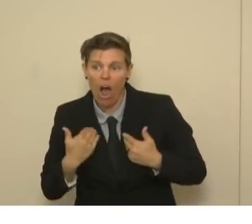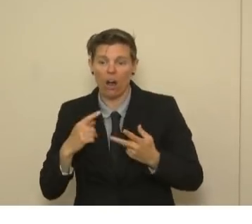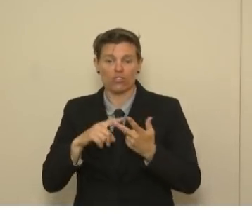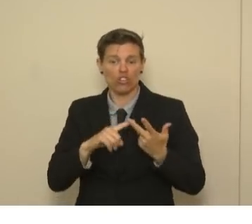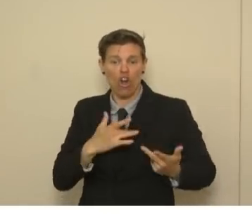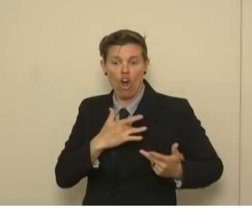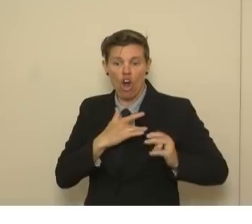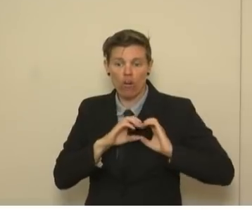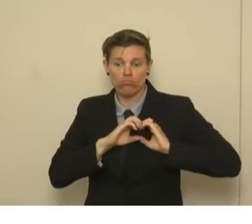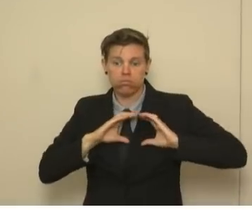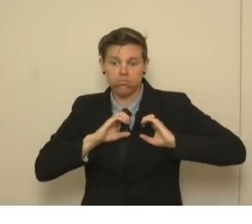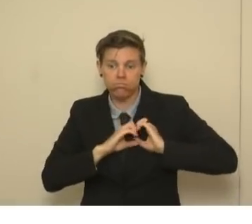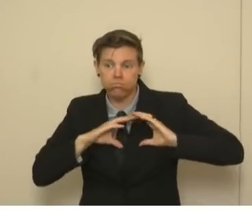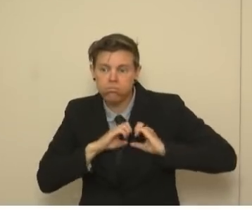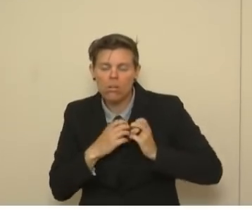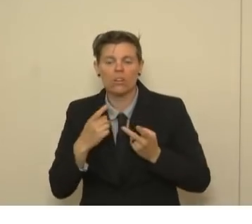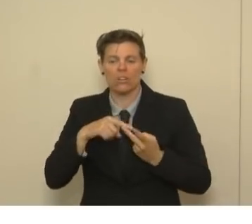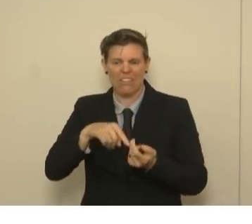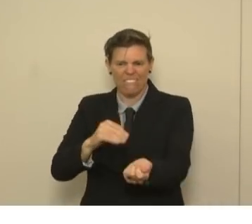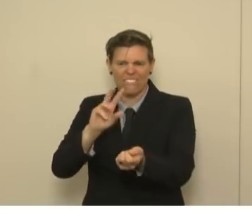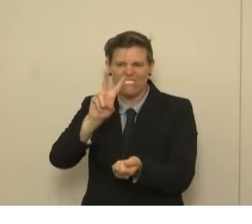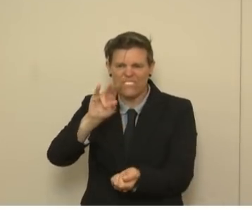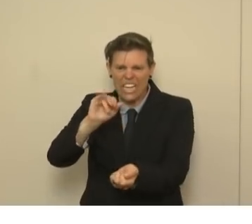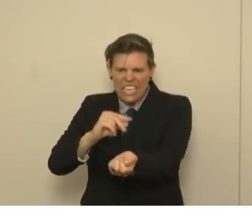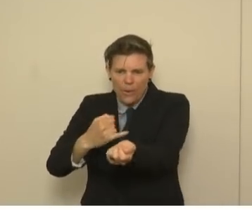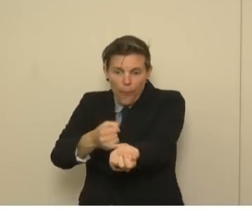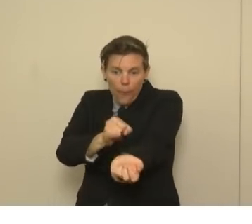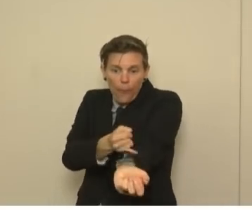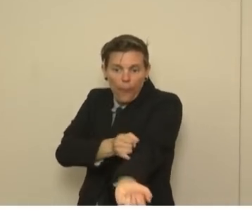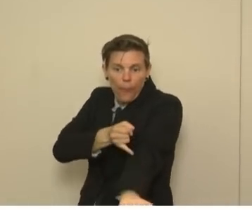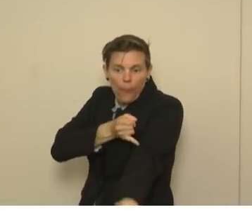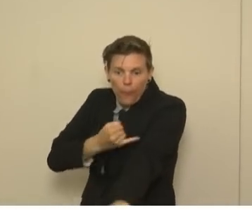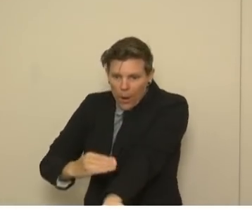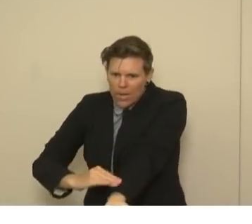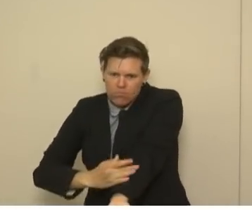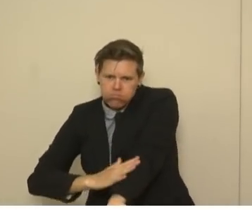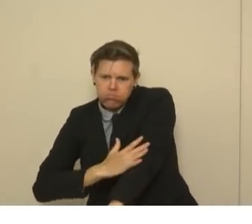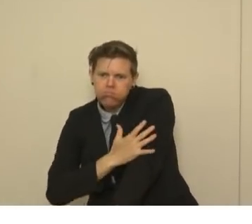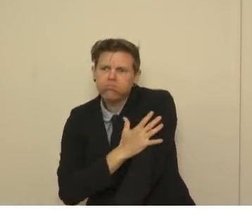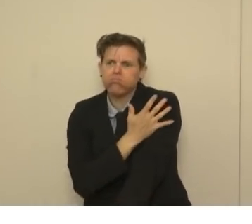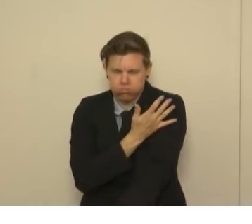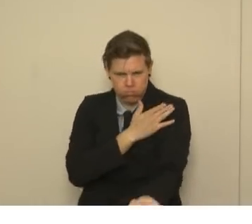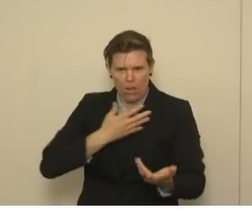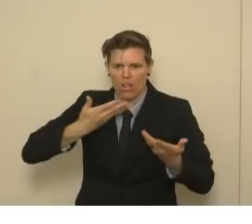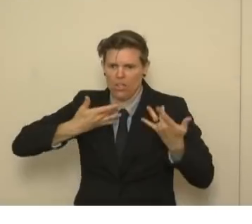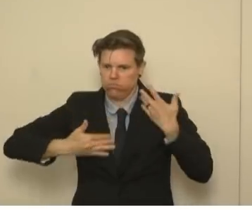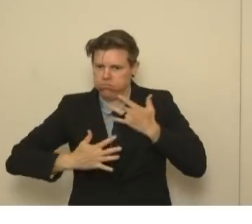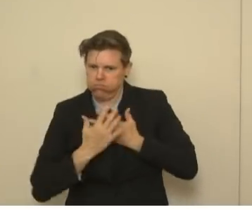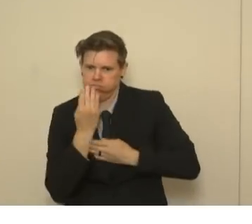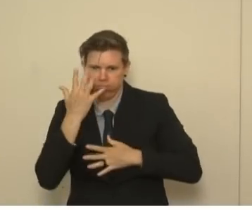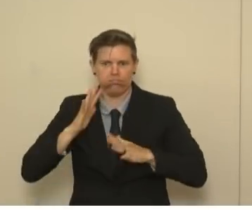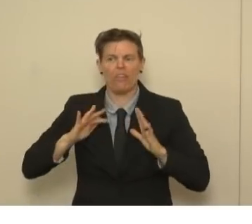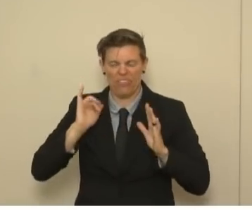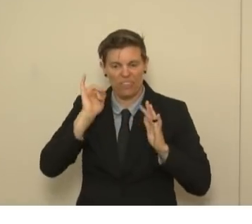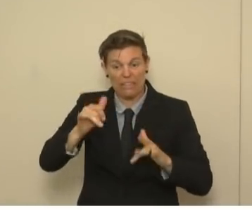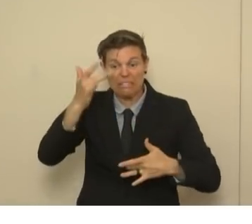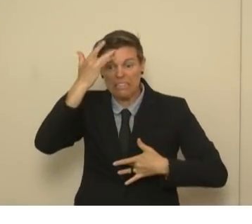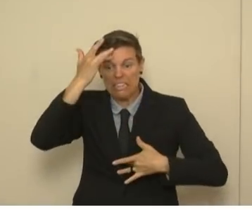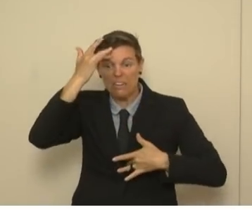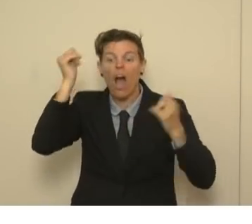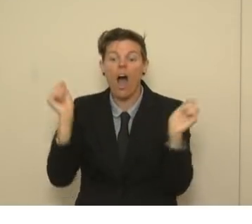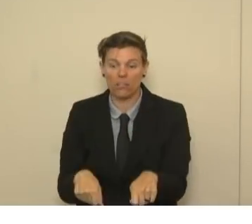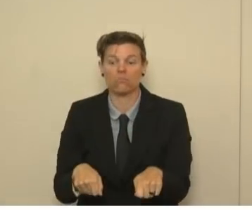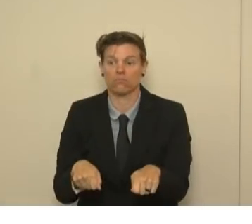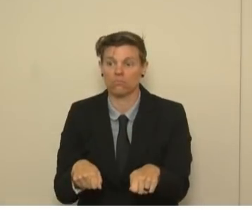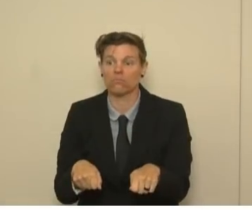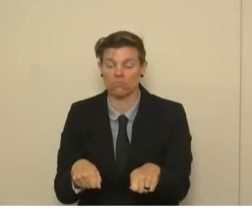blood vessels themselves can show effects of infections after the infection. We talked, I think, last week or the week before about 70%